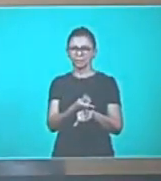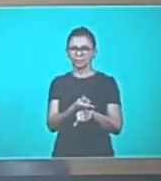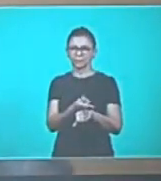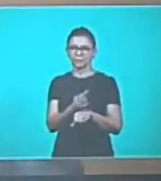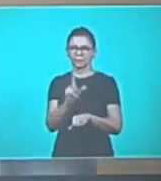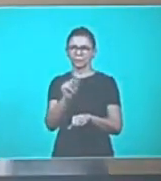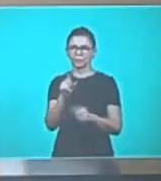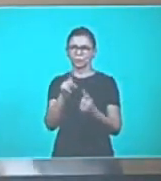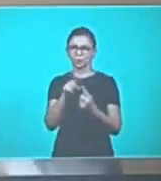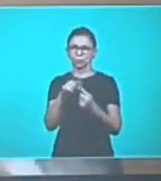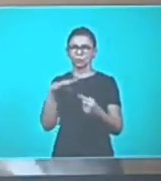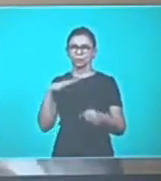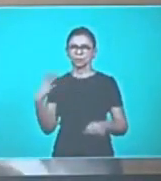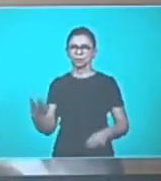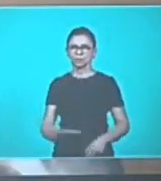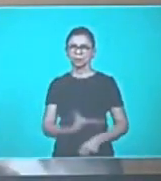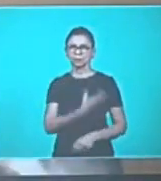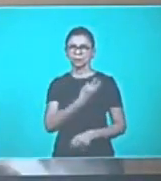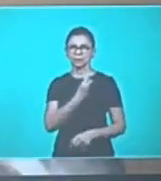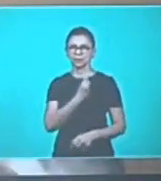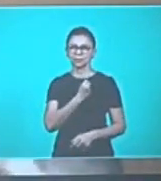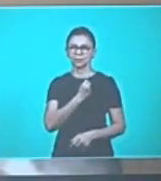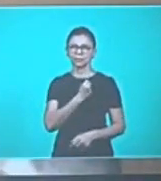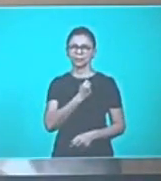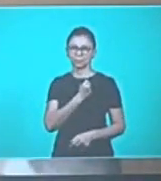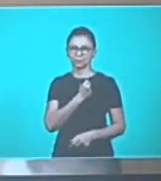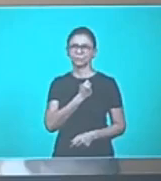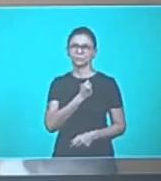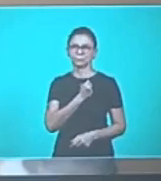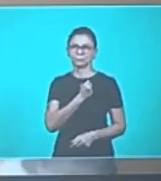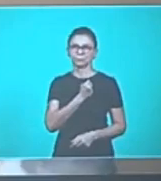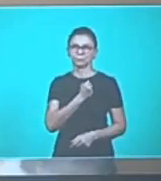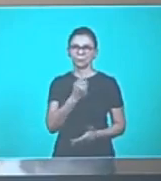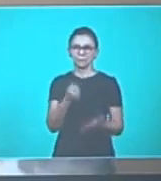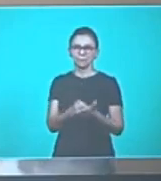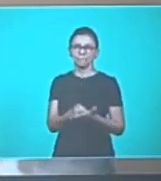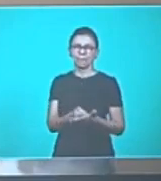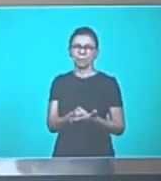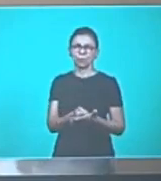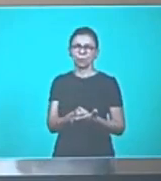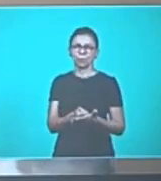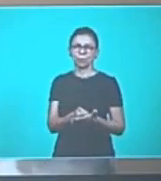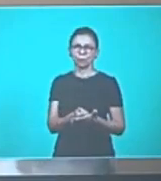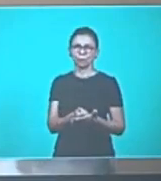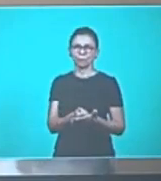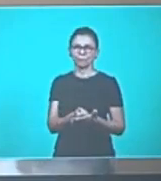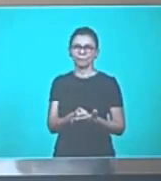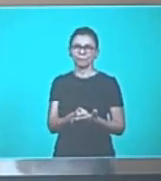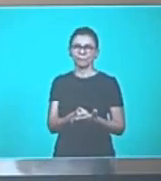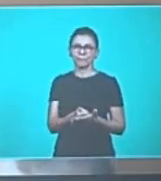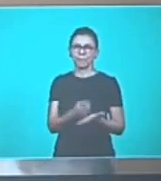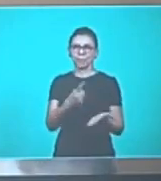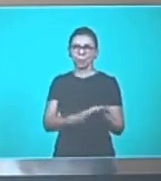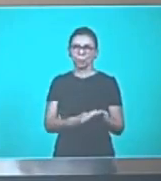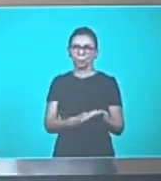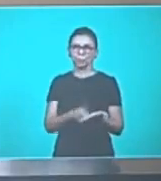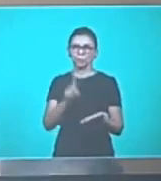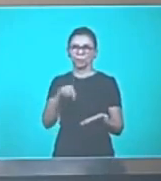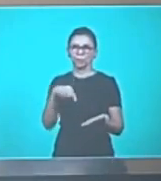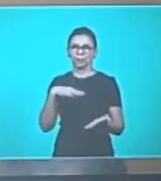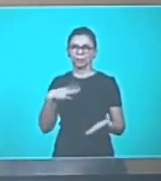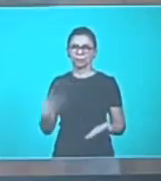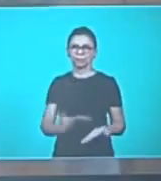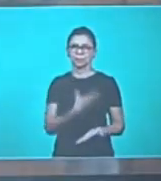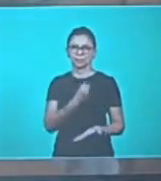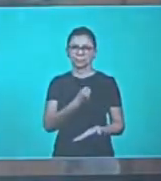it's salvation. It's a symbolic symbol of salvation, of the commitment from God to